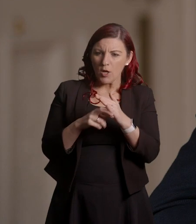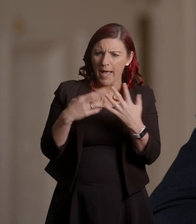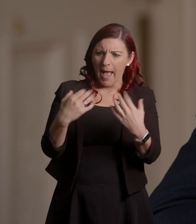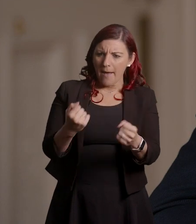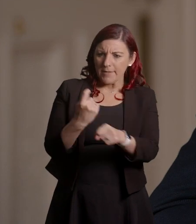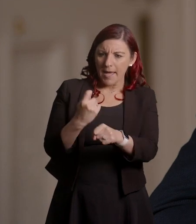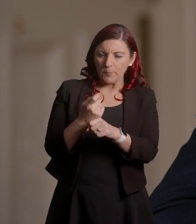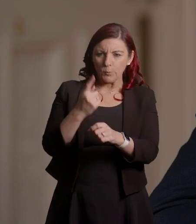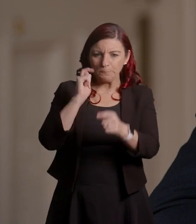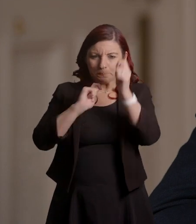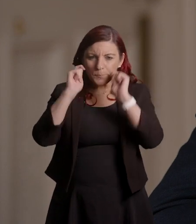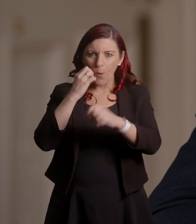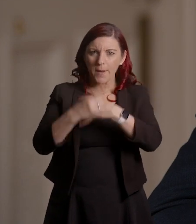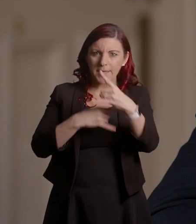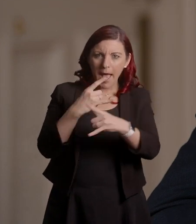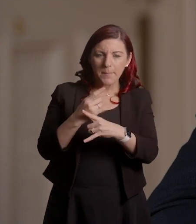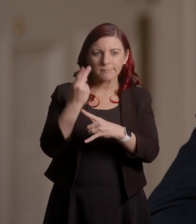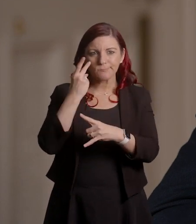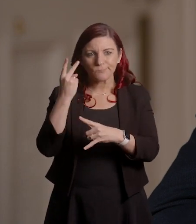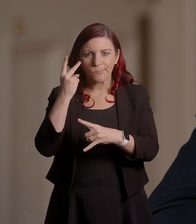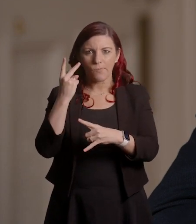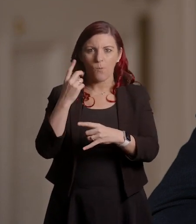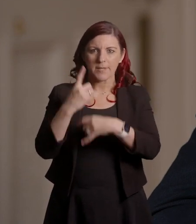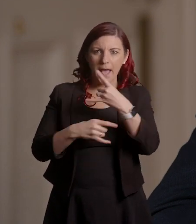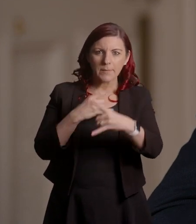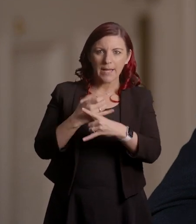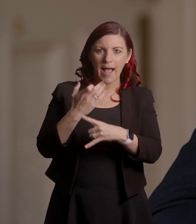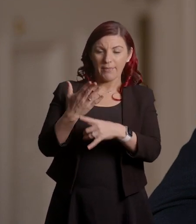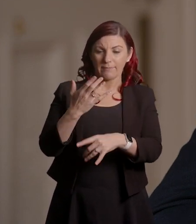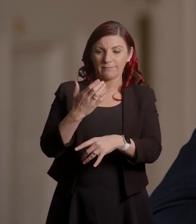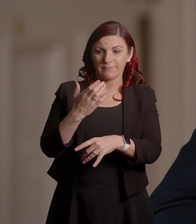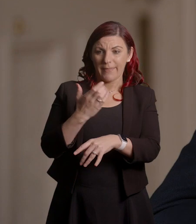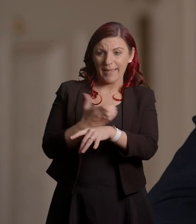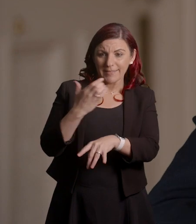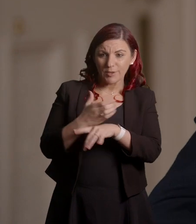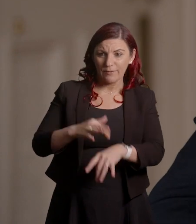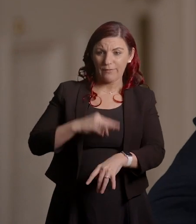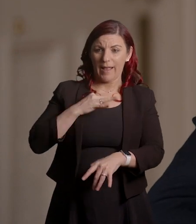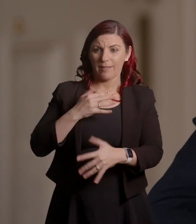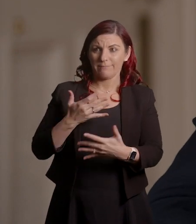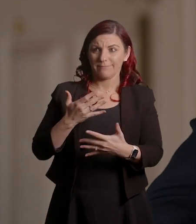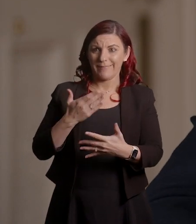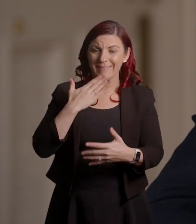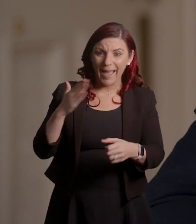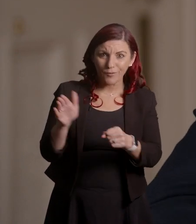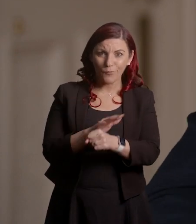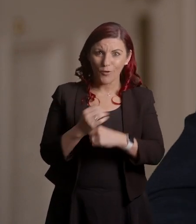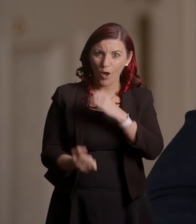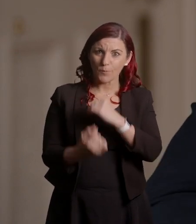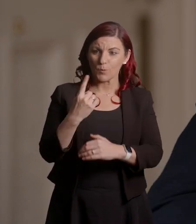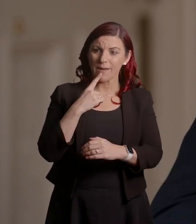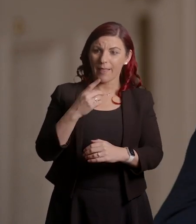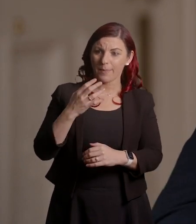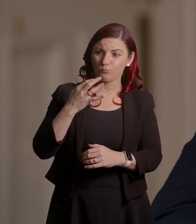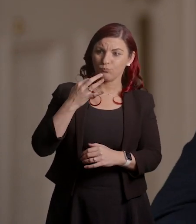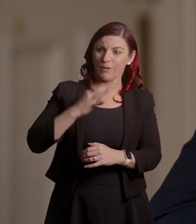to reflect, and I know they continuously feel great gratitude for the opportunities and being